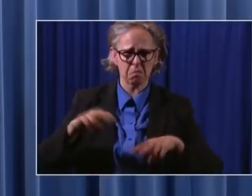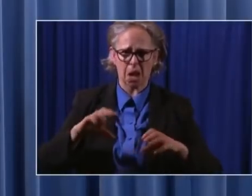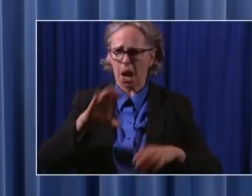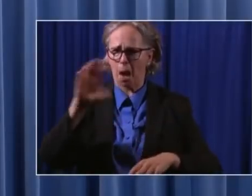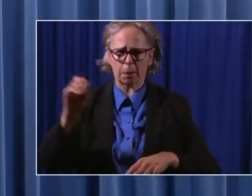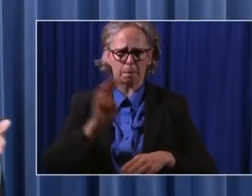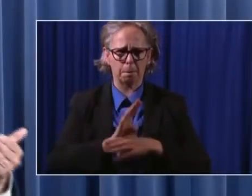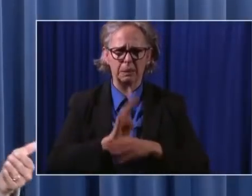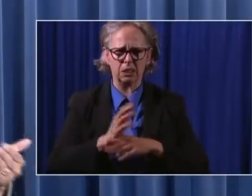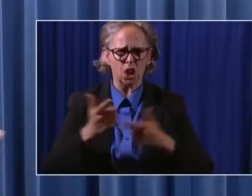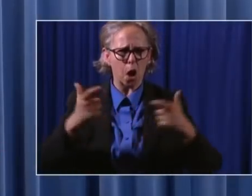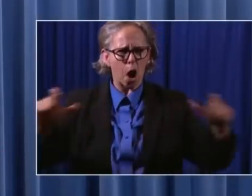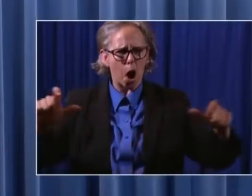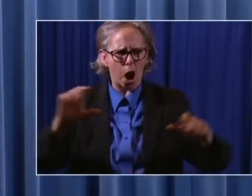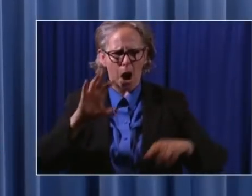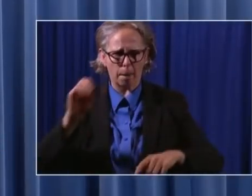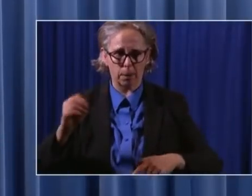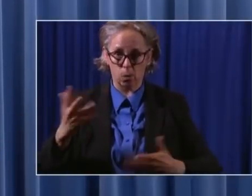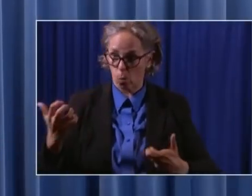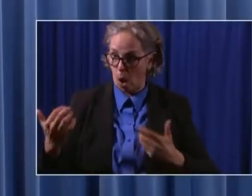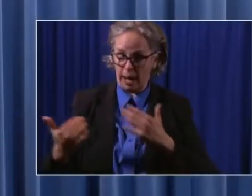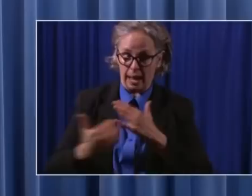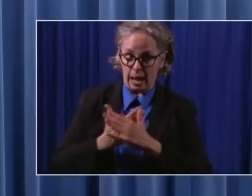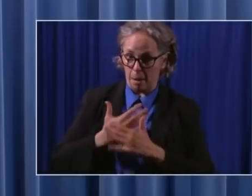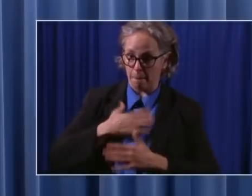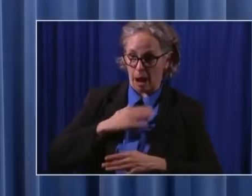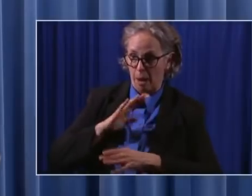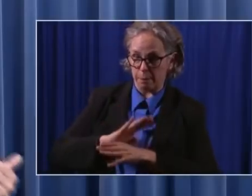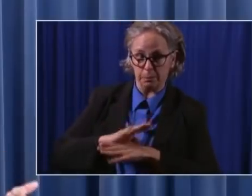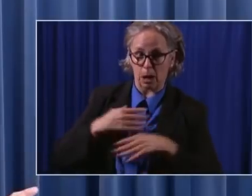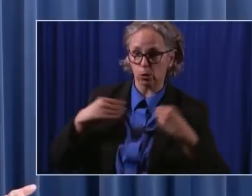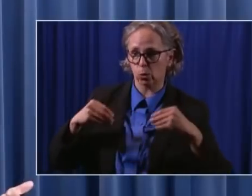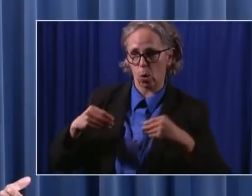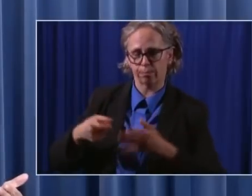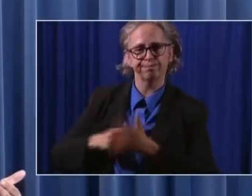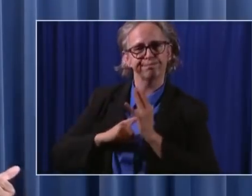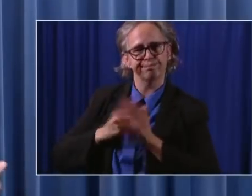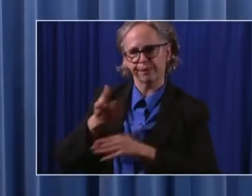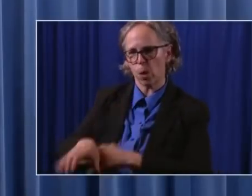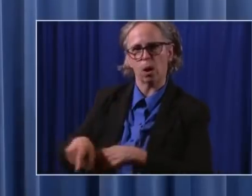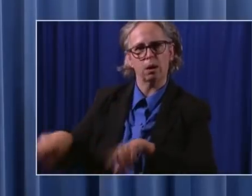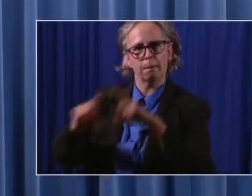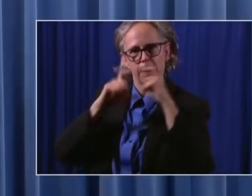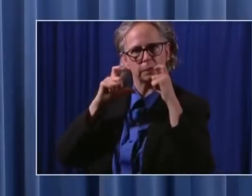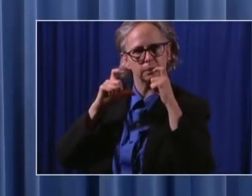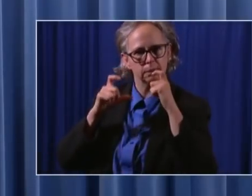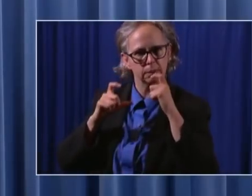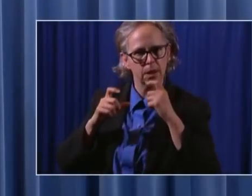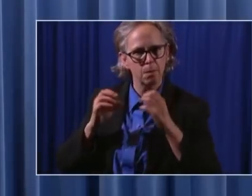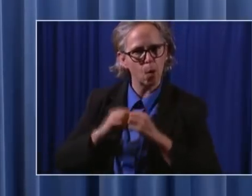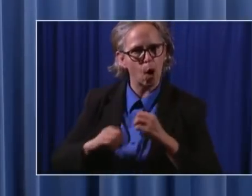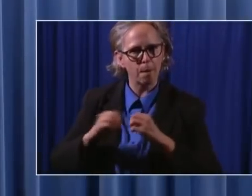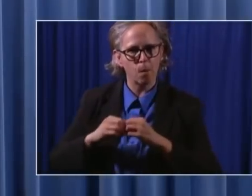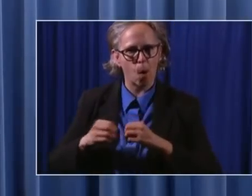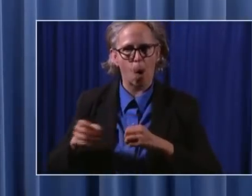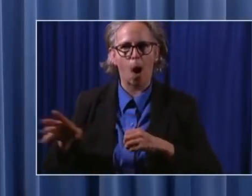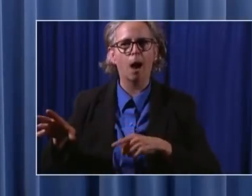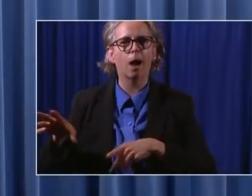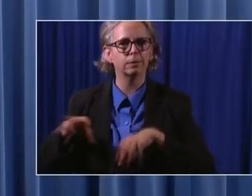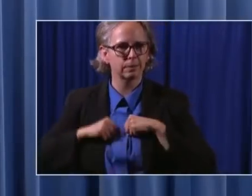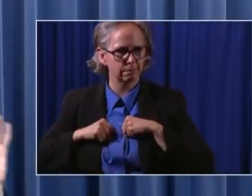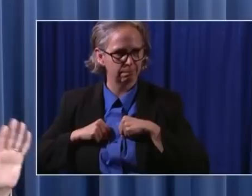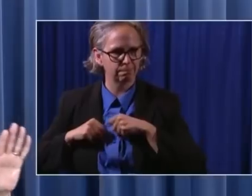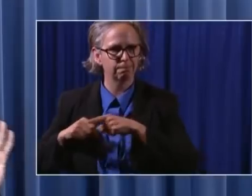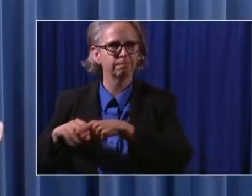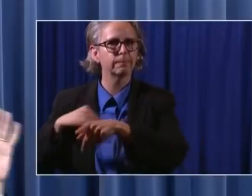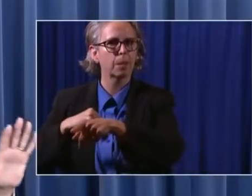our retail establishment, you will wear a mask. Everybody's starting to get it. And again, you may have a small number